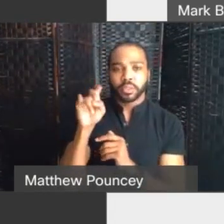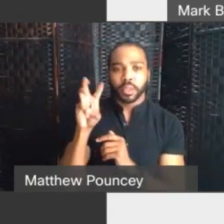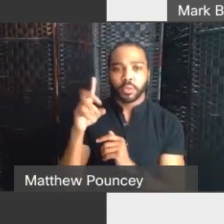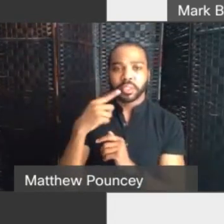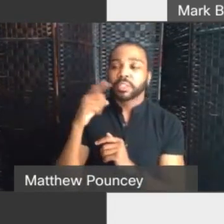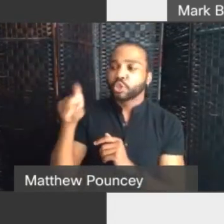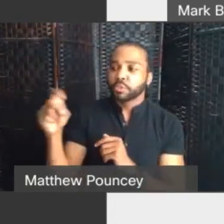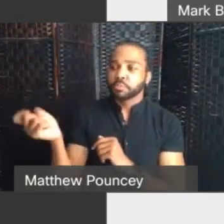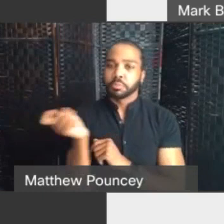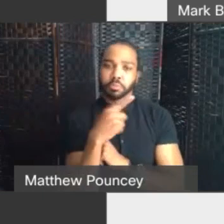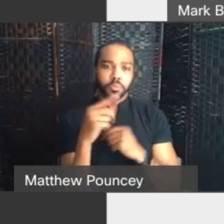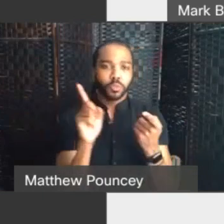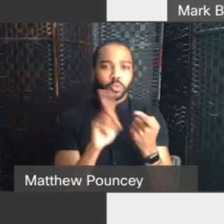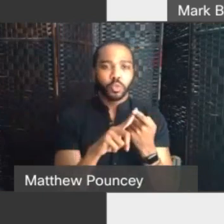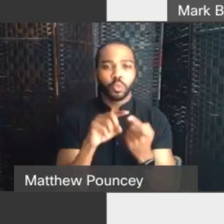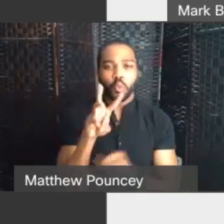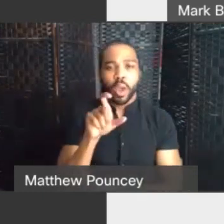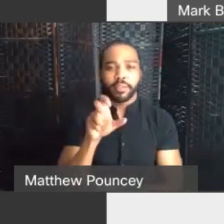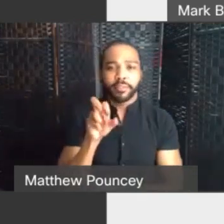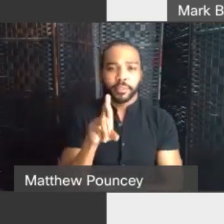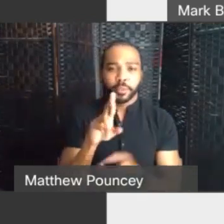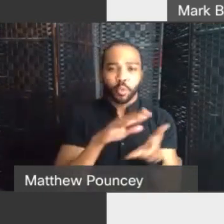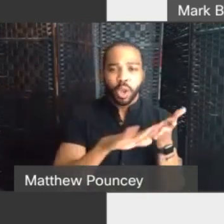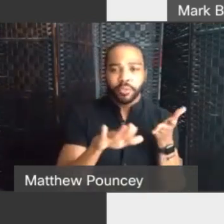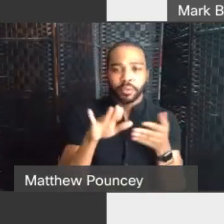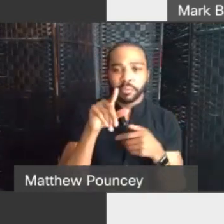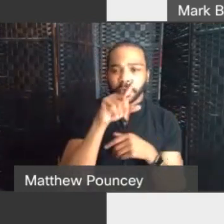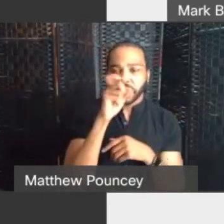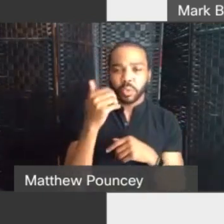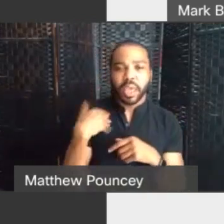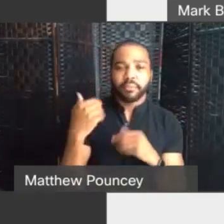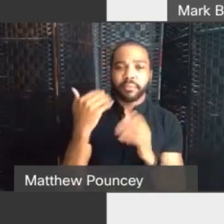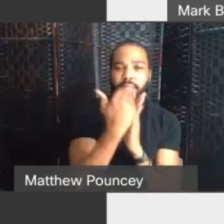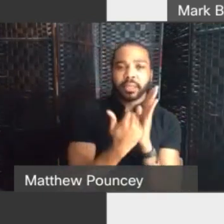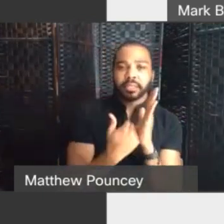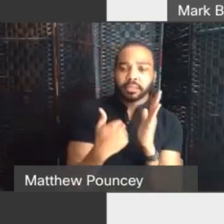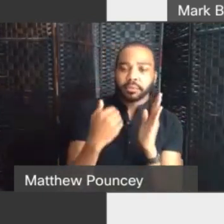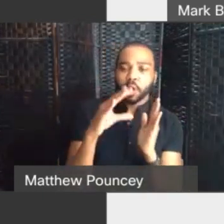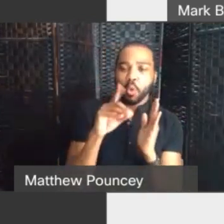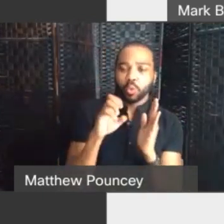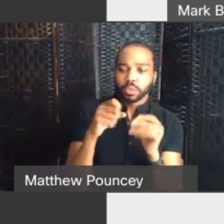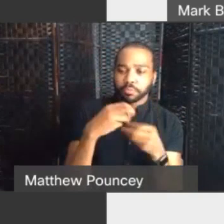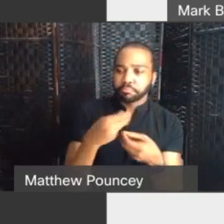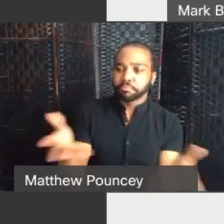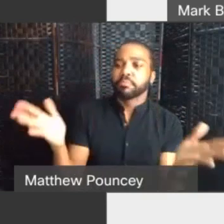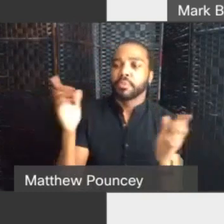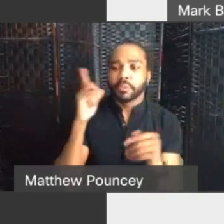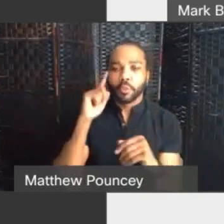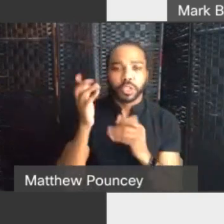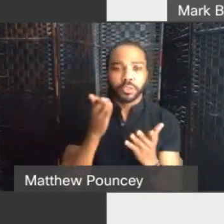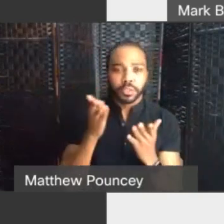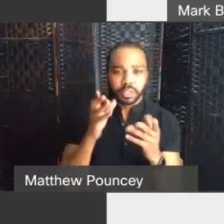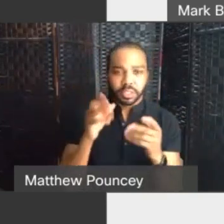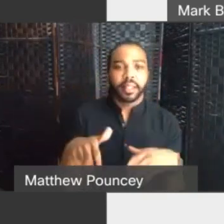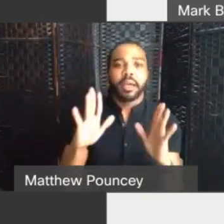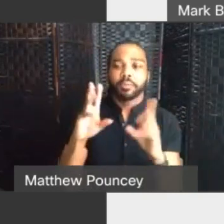the actual, well, there has been a distributed list of codes used for services that are allowed to be